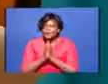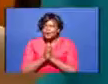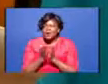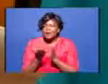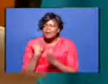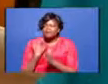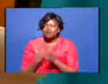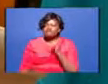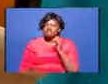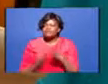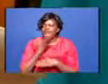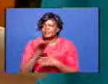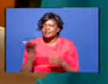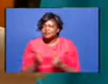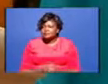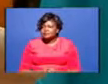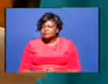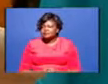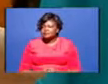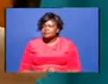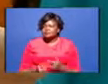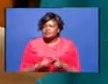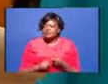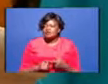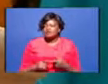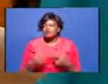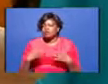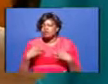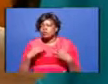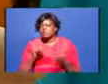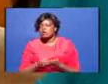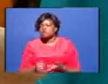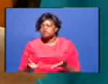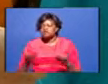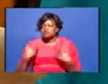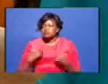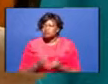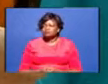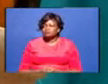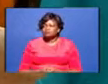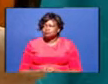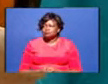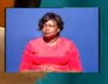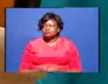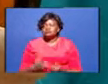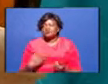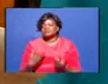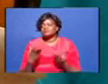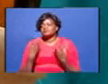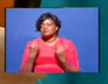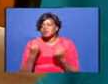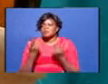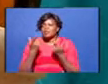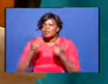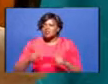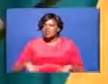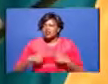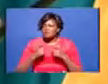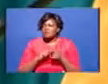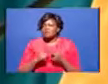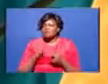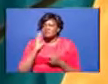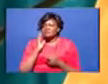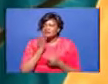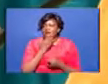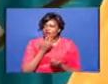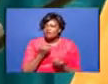inauguration. The saffron robes worn by Sadhguru represent a pure, auspicious and simple life. It also bears the color of